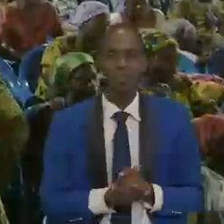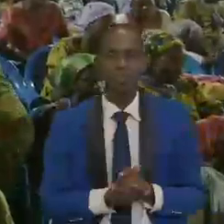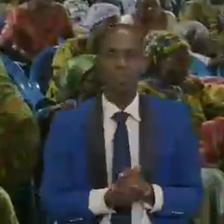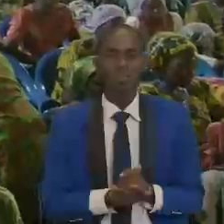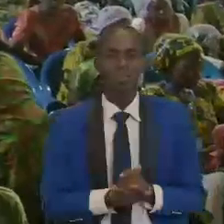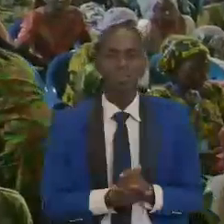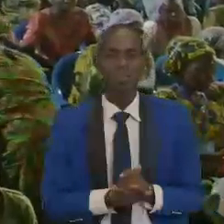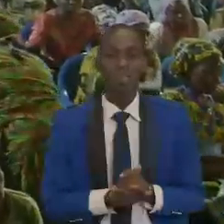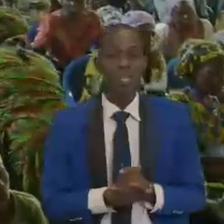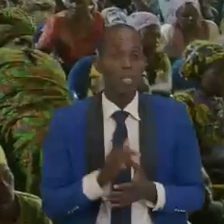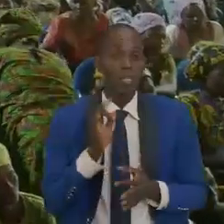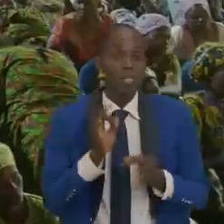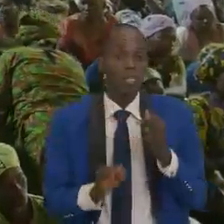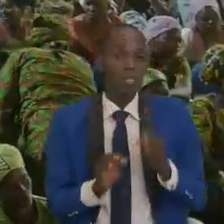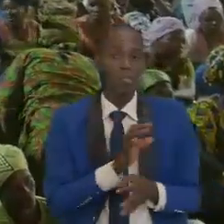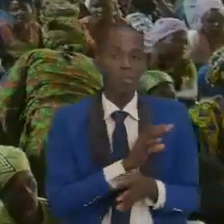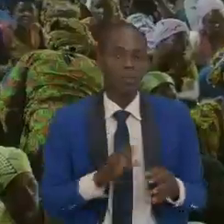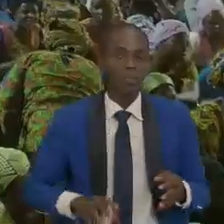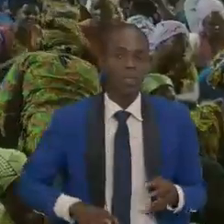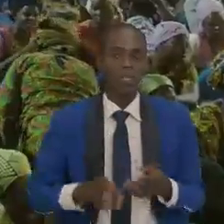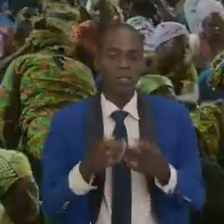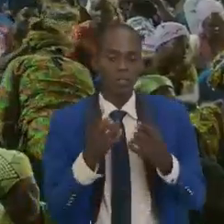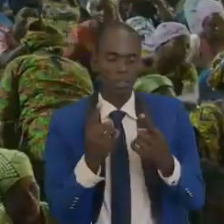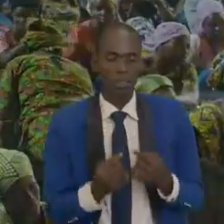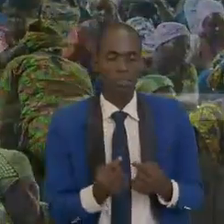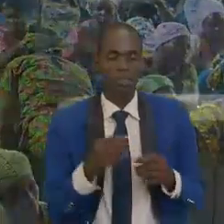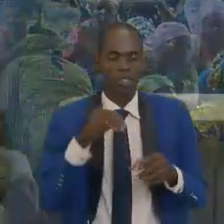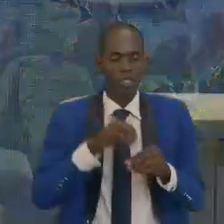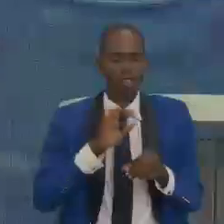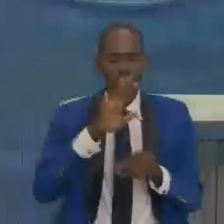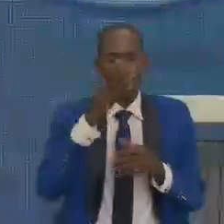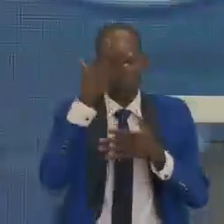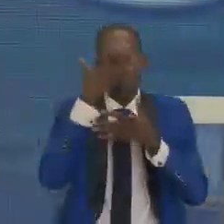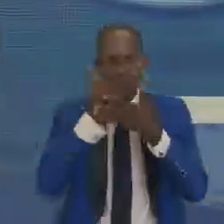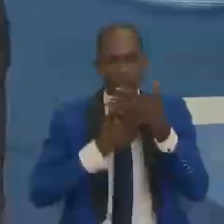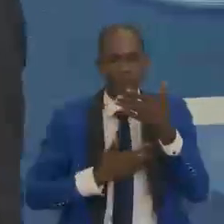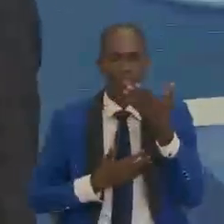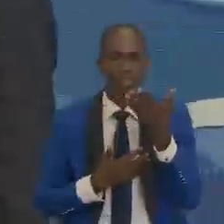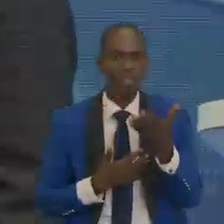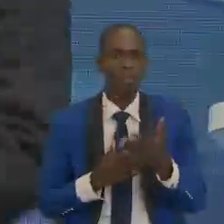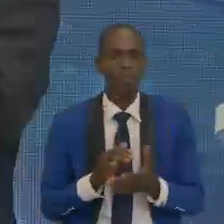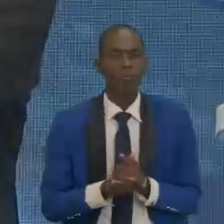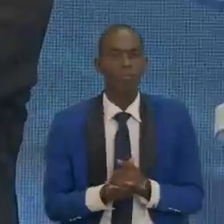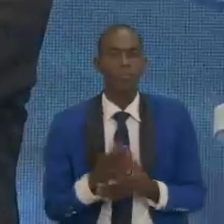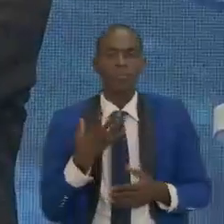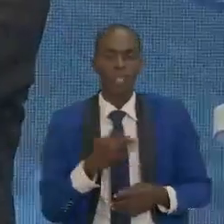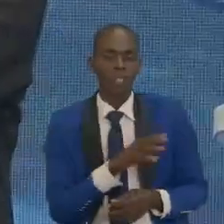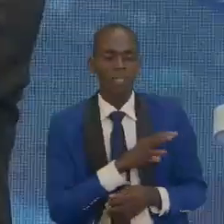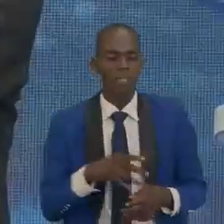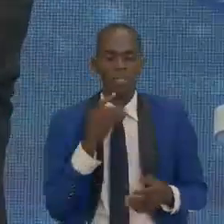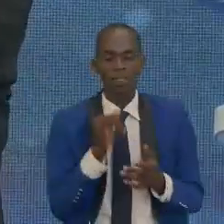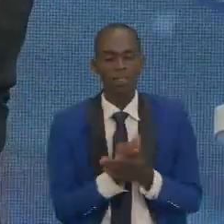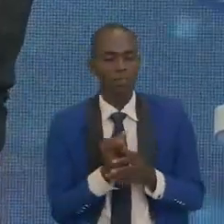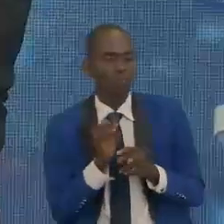If Christ came in front of you there now and he said, look at my hand and